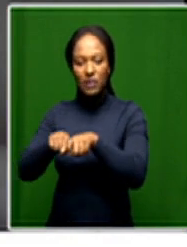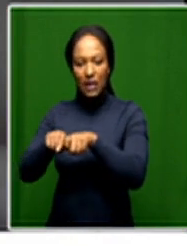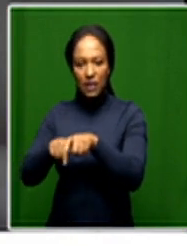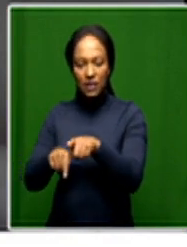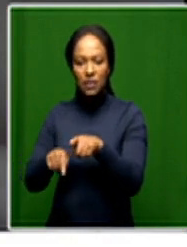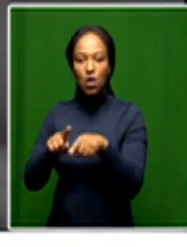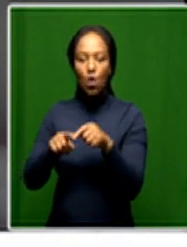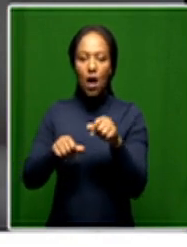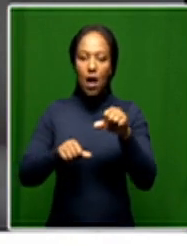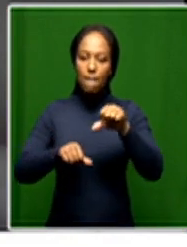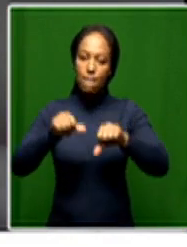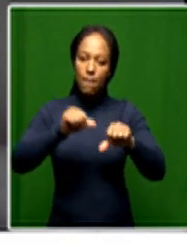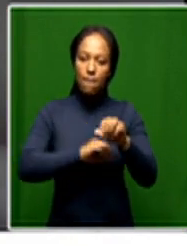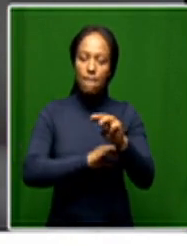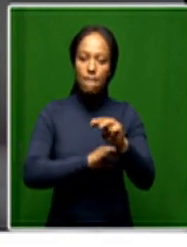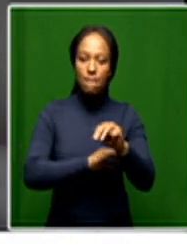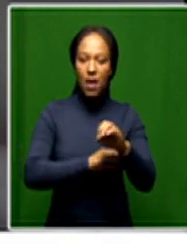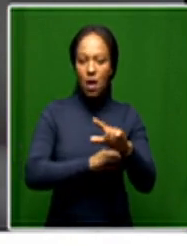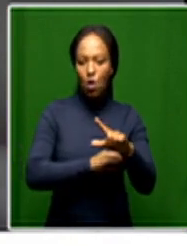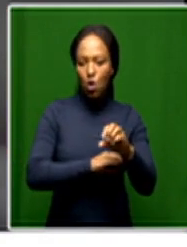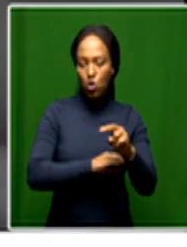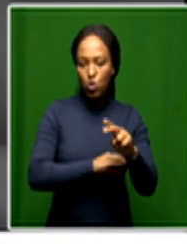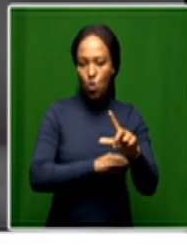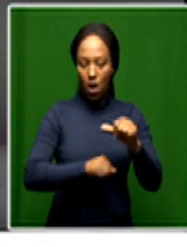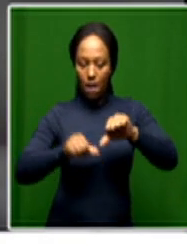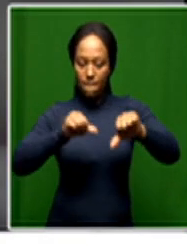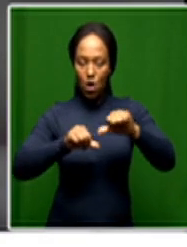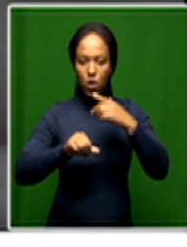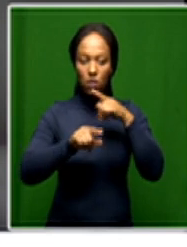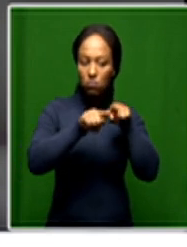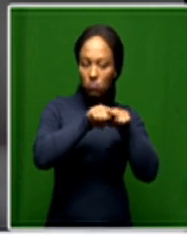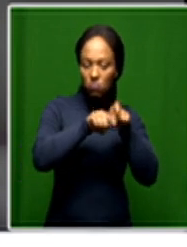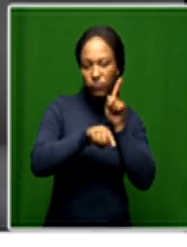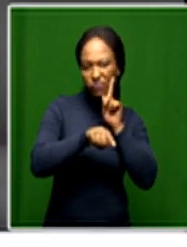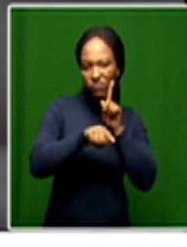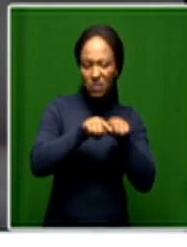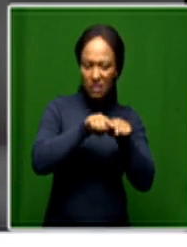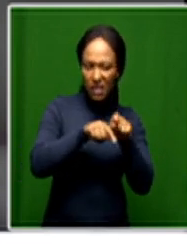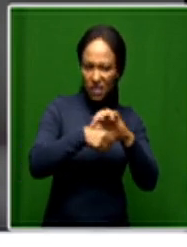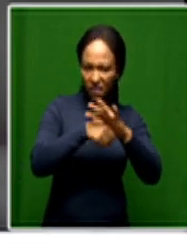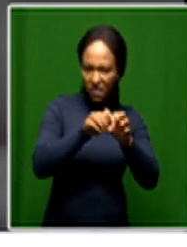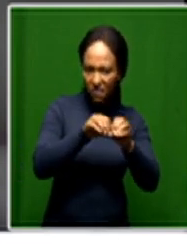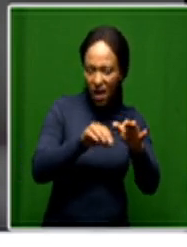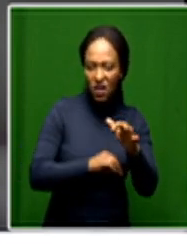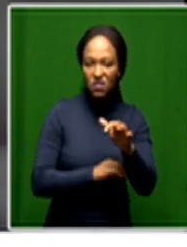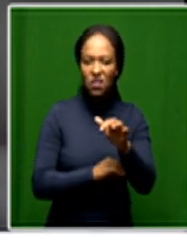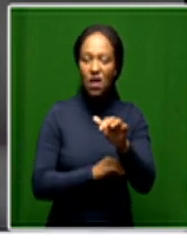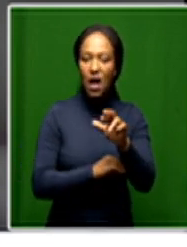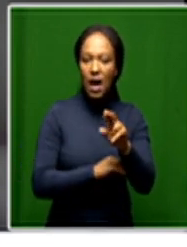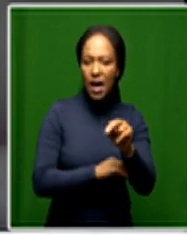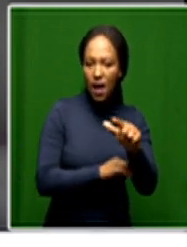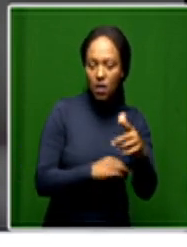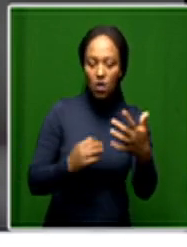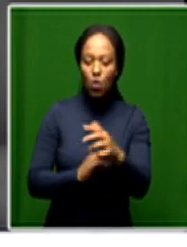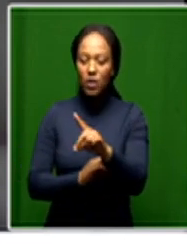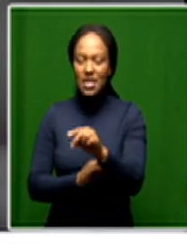and a molecular test, you're actually testing for the actual virus, the parts of the virus, so the RNA or the DNA.